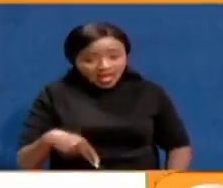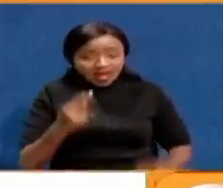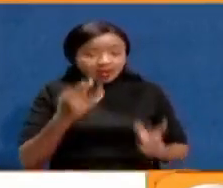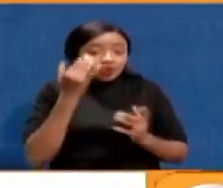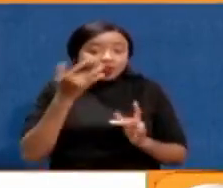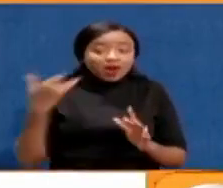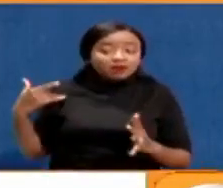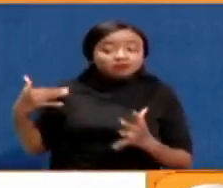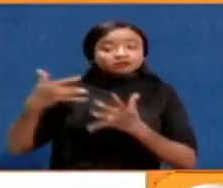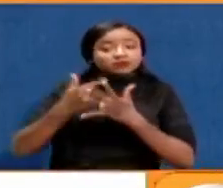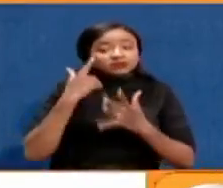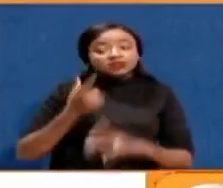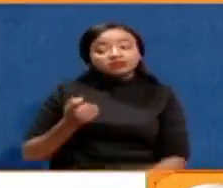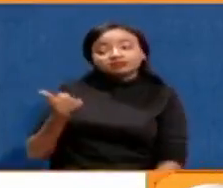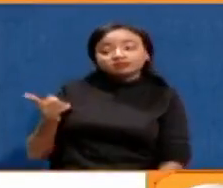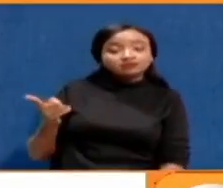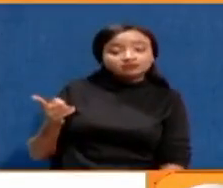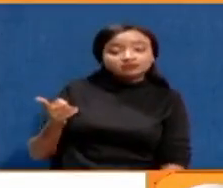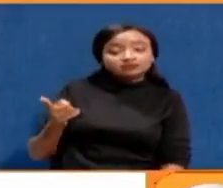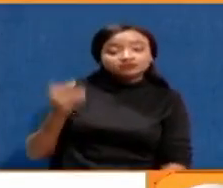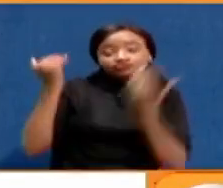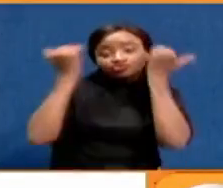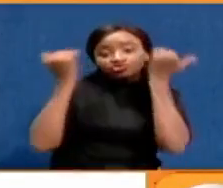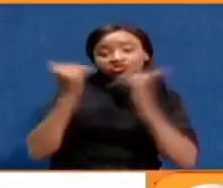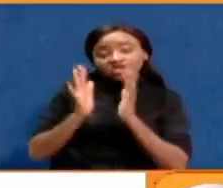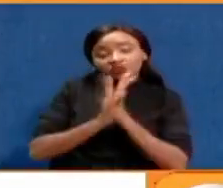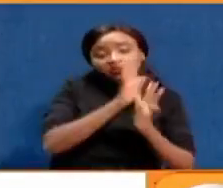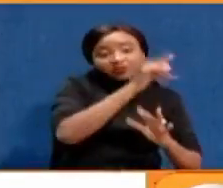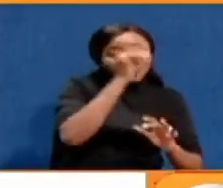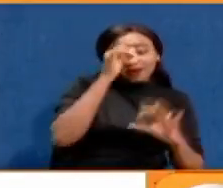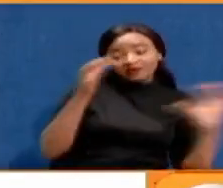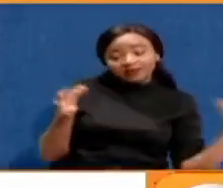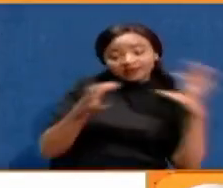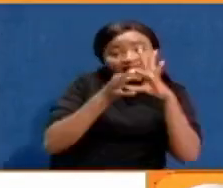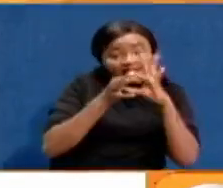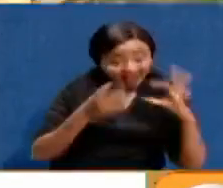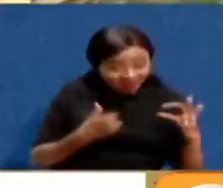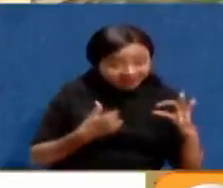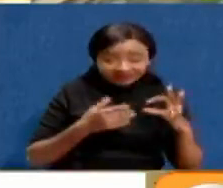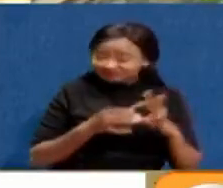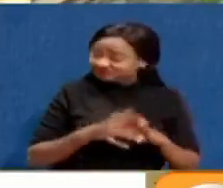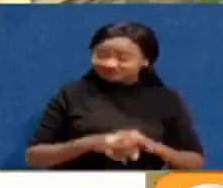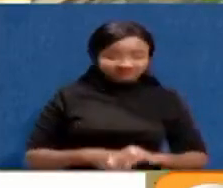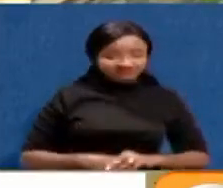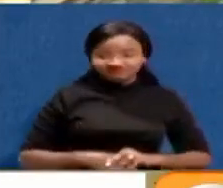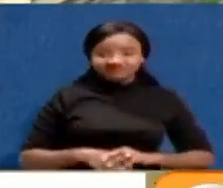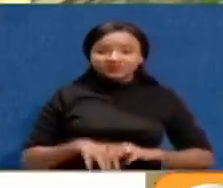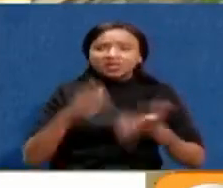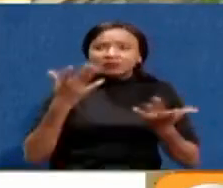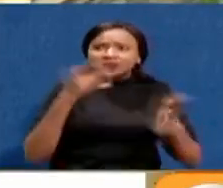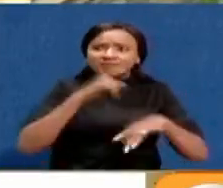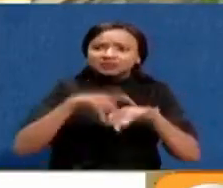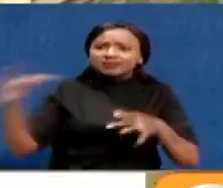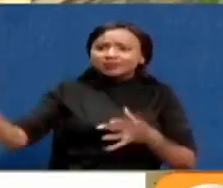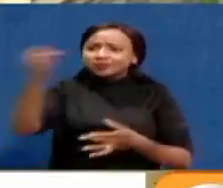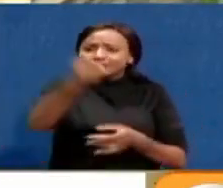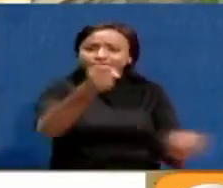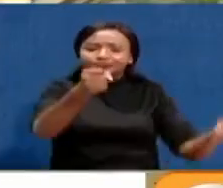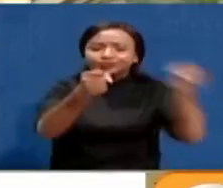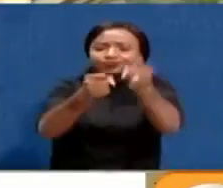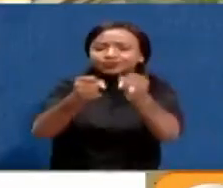has been a strained relationship between the judiciary and executive arms of government. If appointing individuals into the Judicial